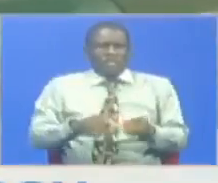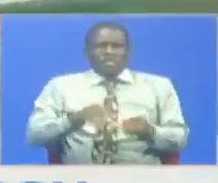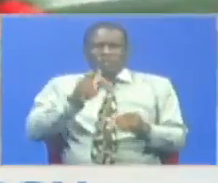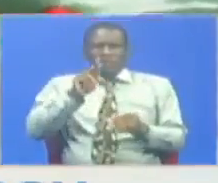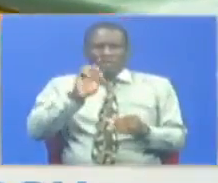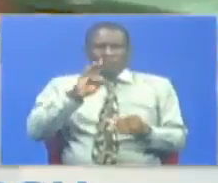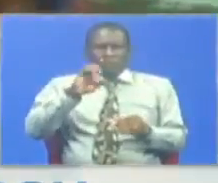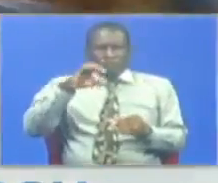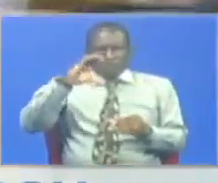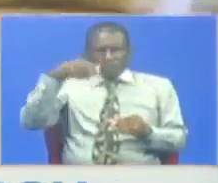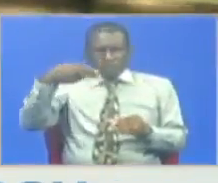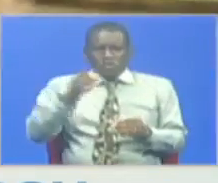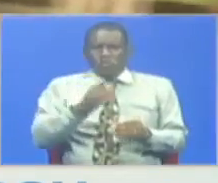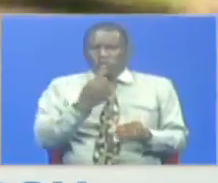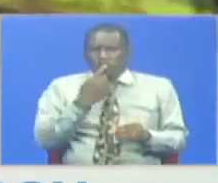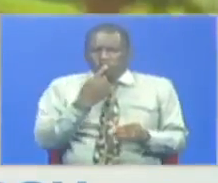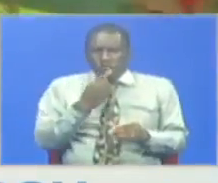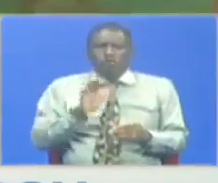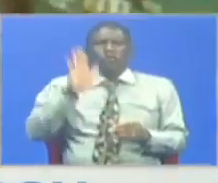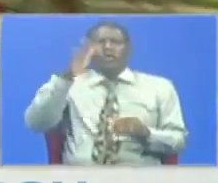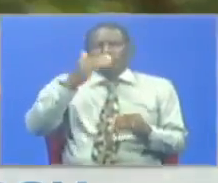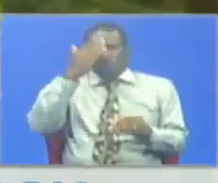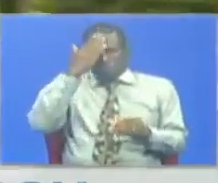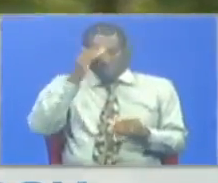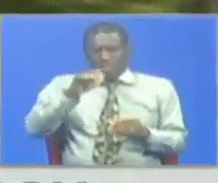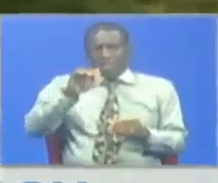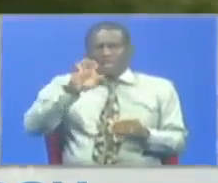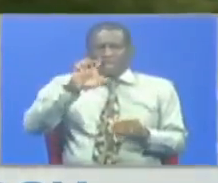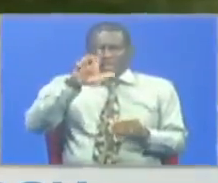Kibochi will be sworn in Monday. Leila Mohammed, NTV.